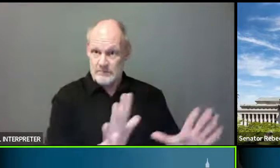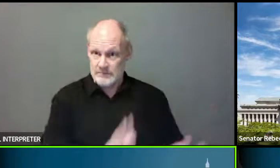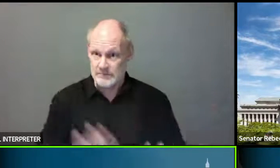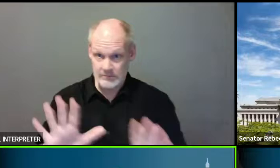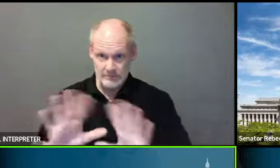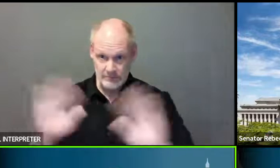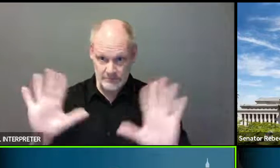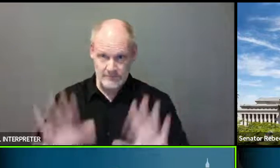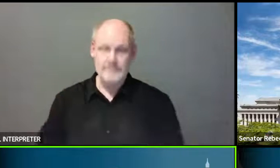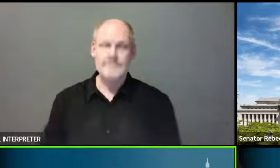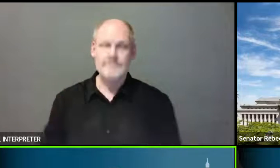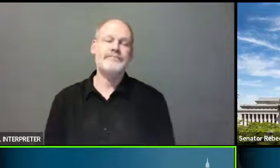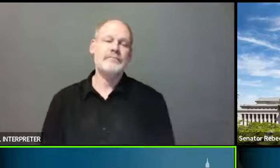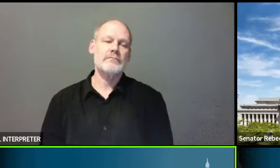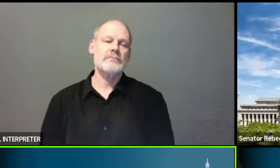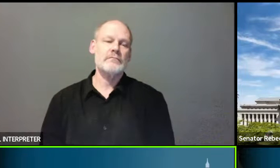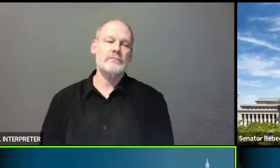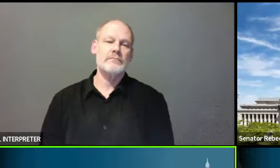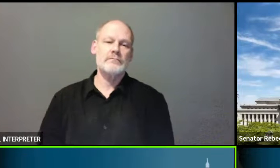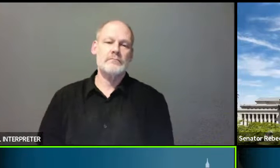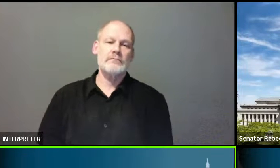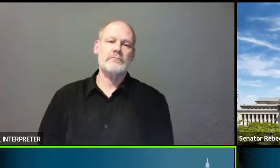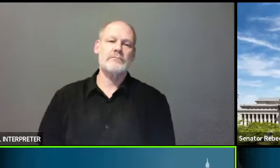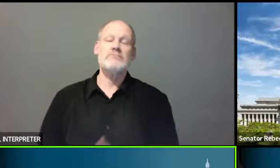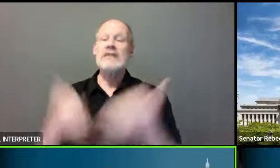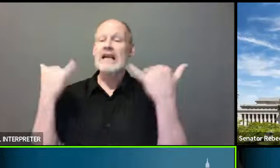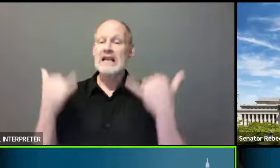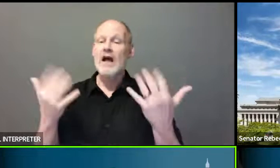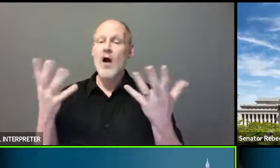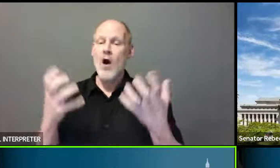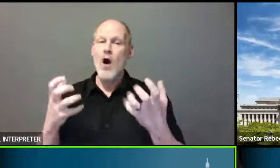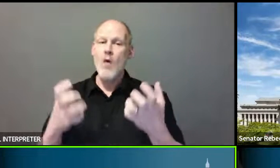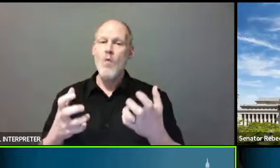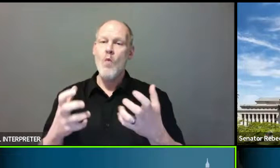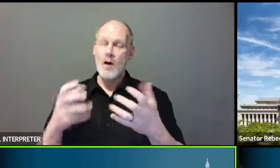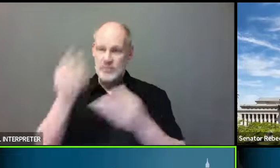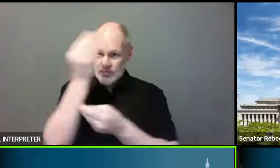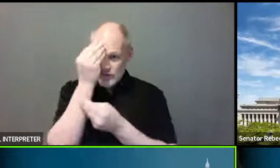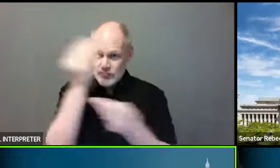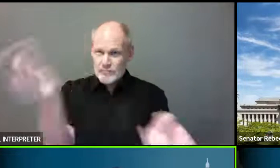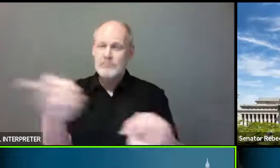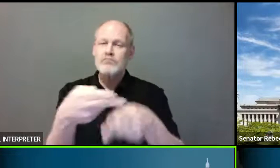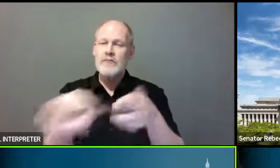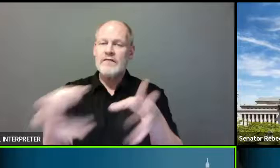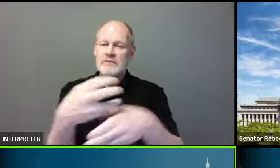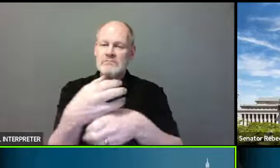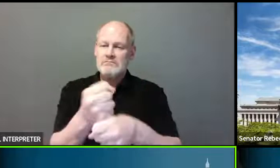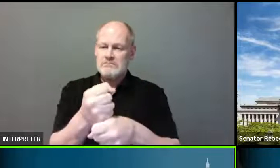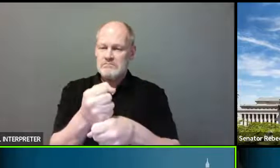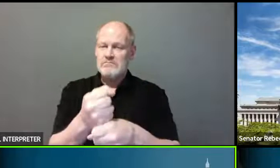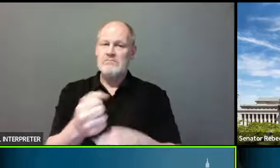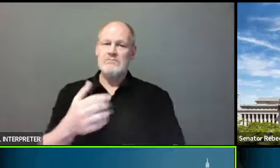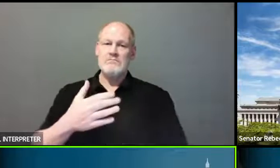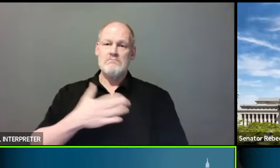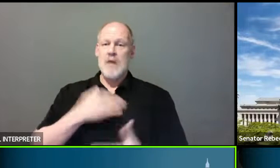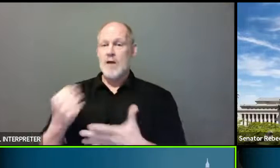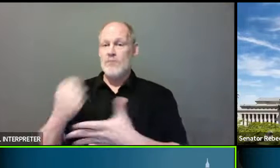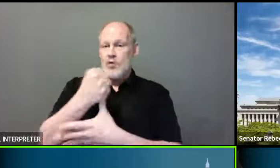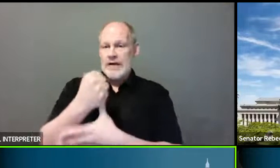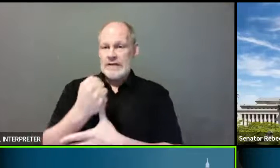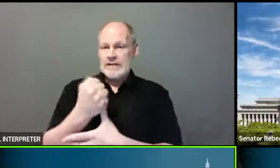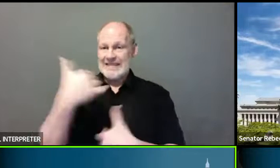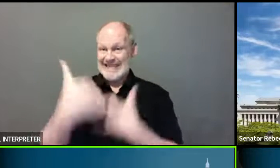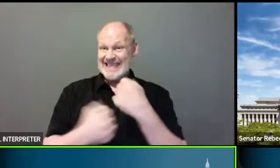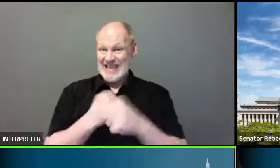I want to spend just a moment or two talking about my priorities this year. They really center